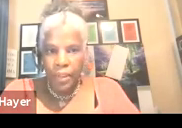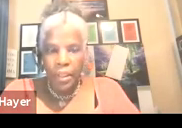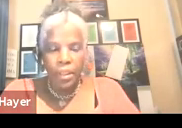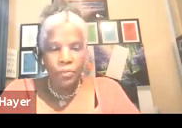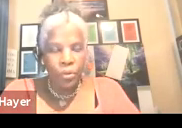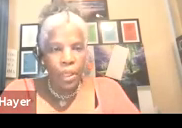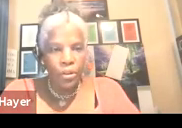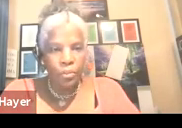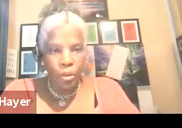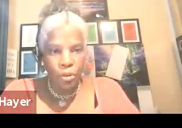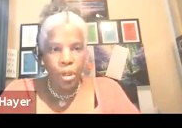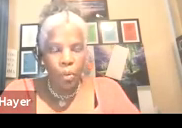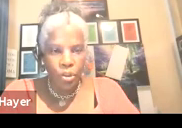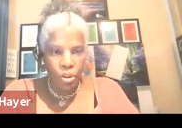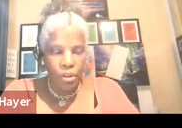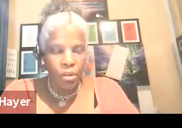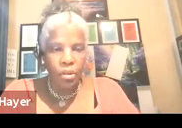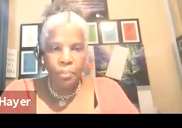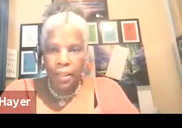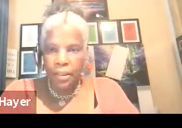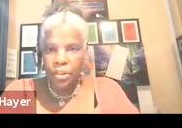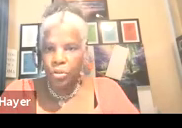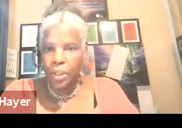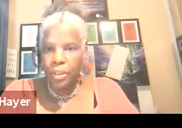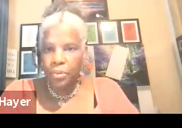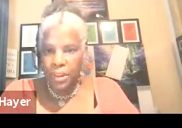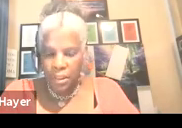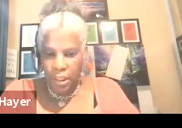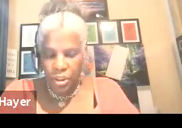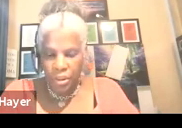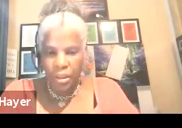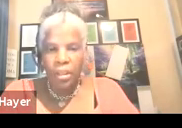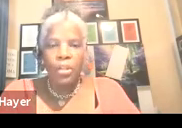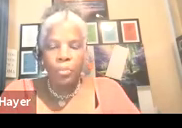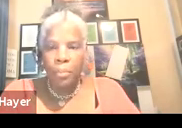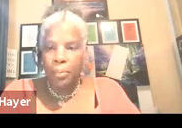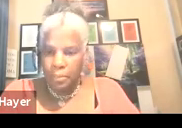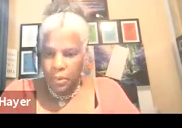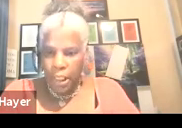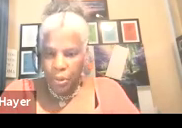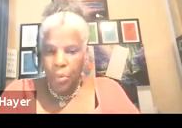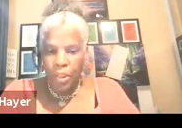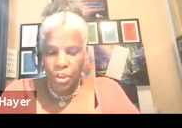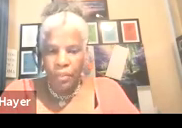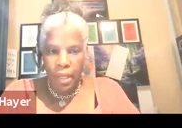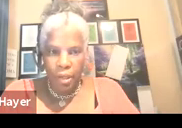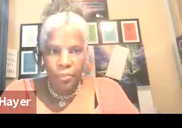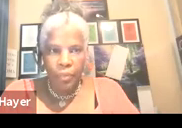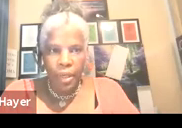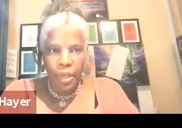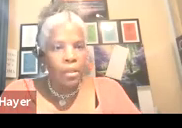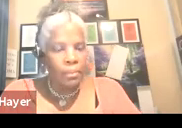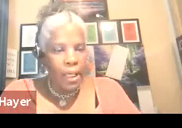Q&A. If you would like to pose a question to the panelists during the presentation, you may type your question